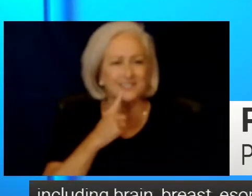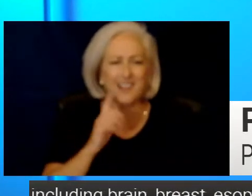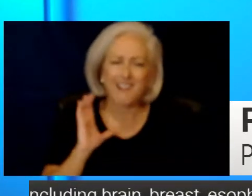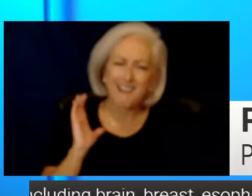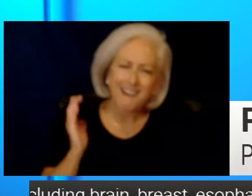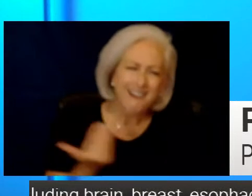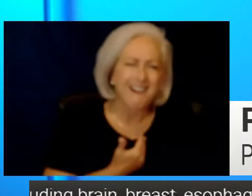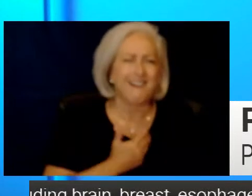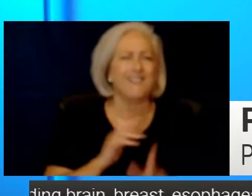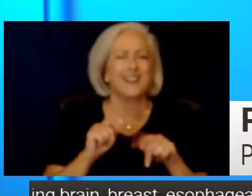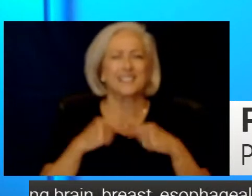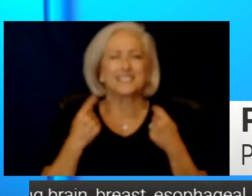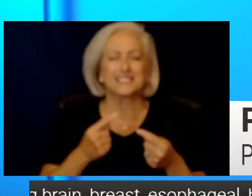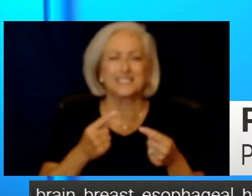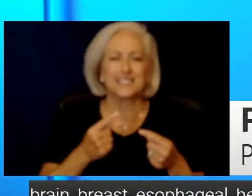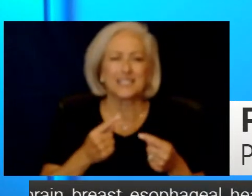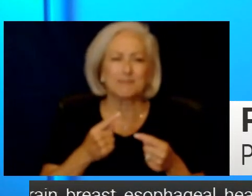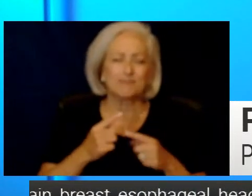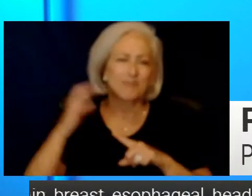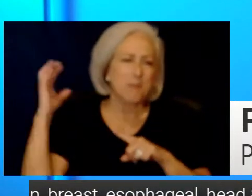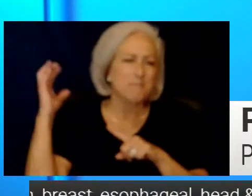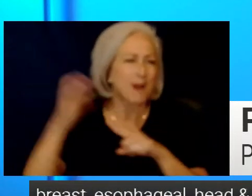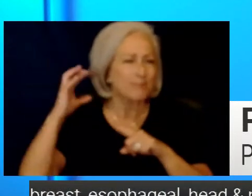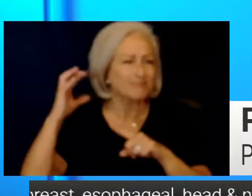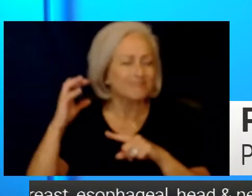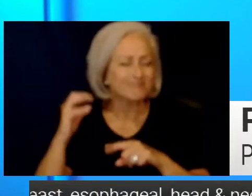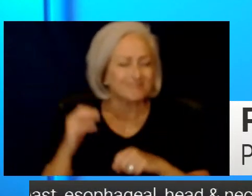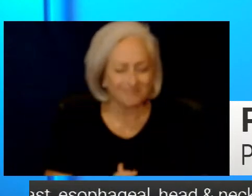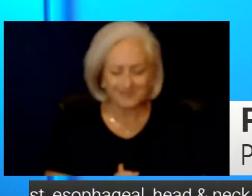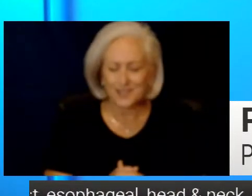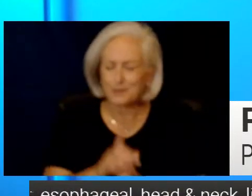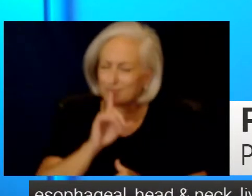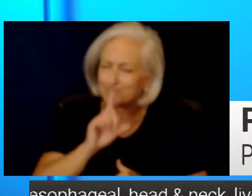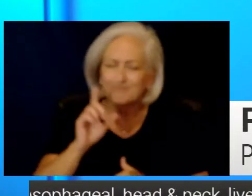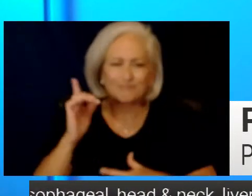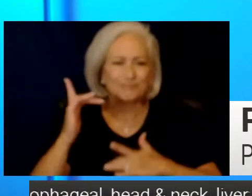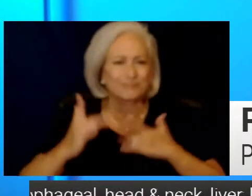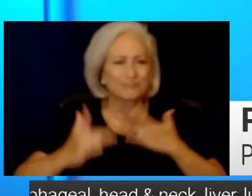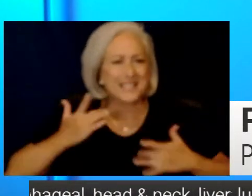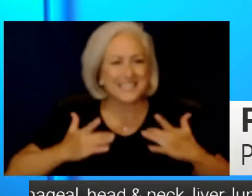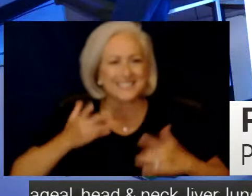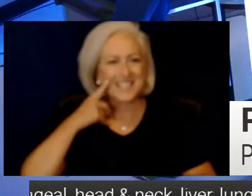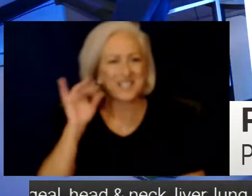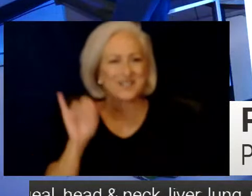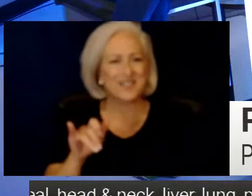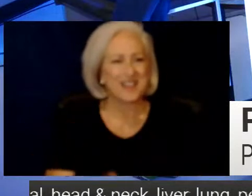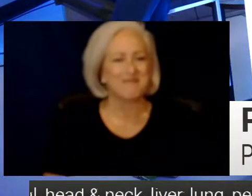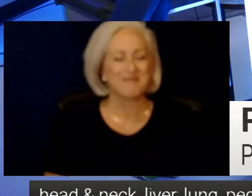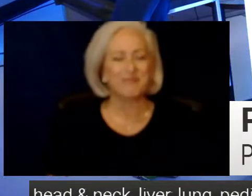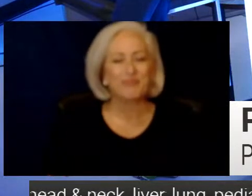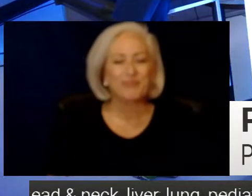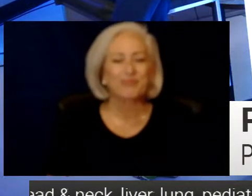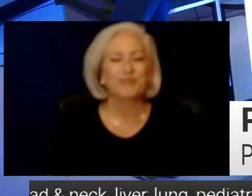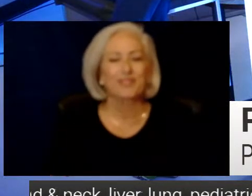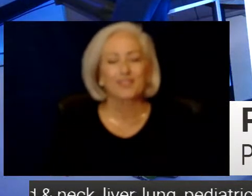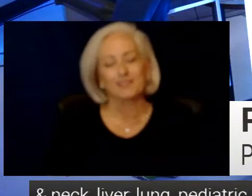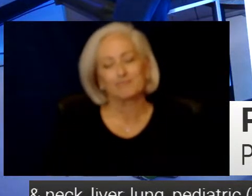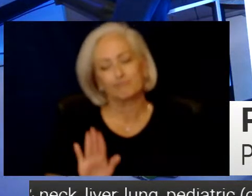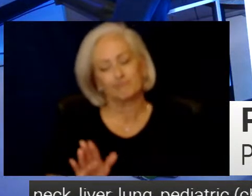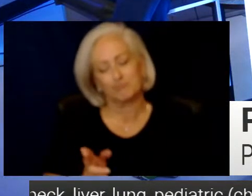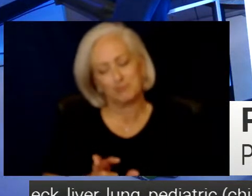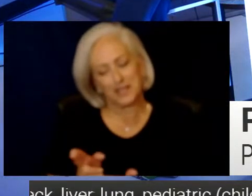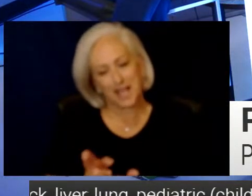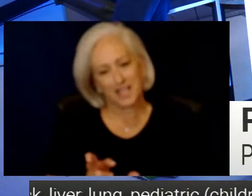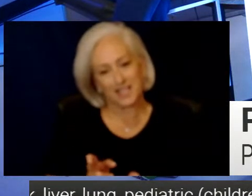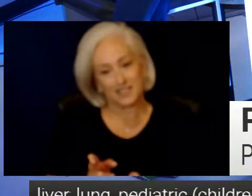and you know, we couldn't be more excited for that. And so, be honest, have you had to ever pinch yourself